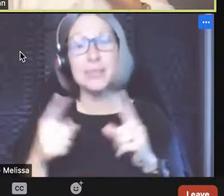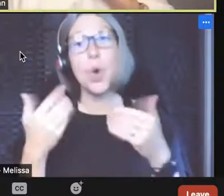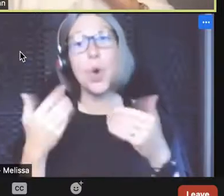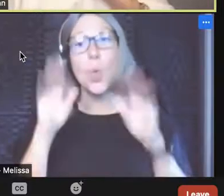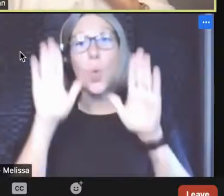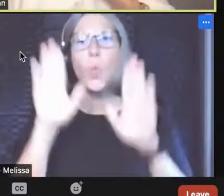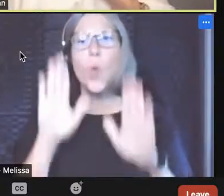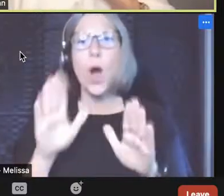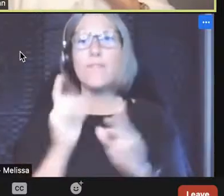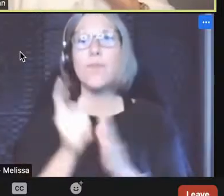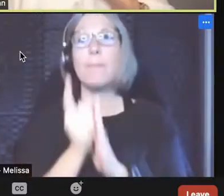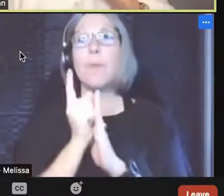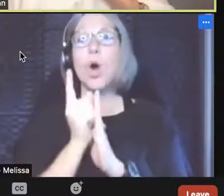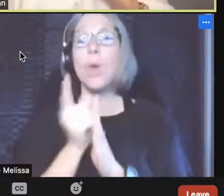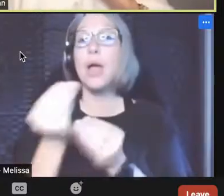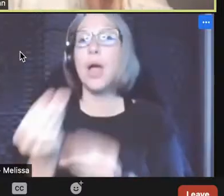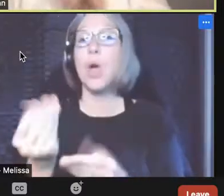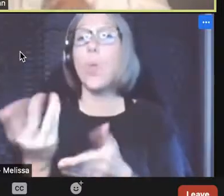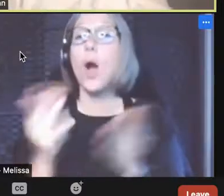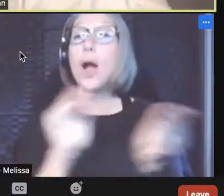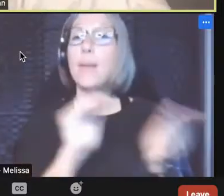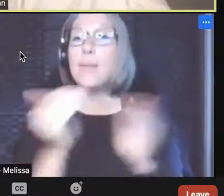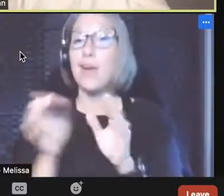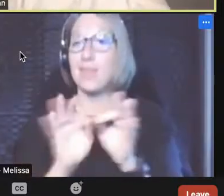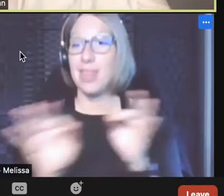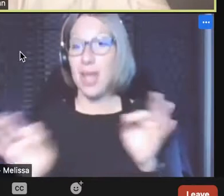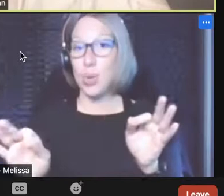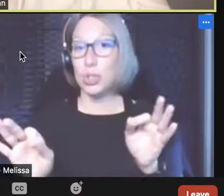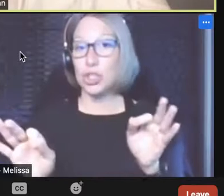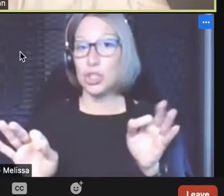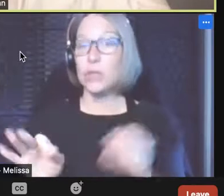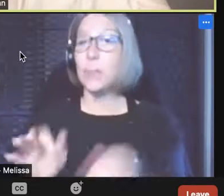comparative language. Okay, here we go. So look at the word.